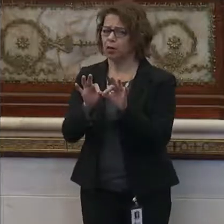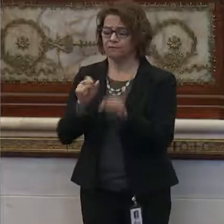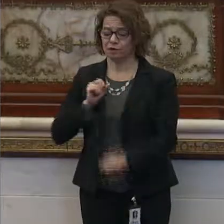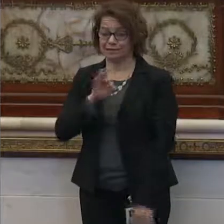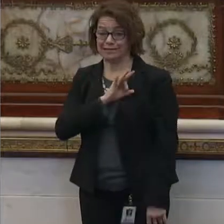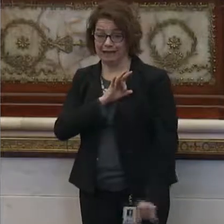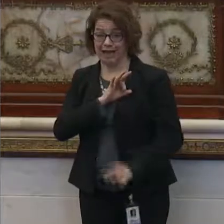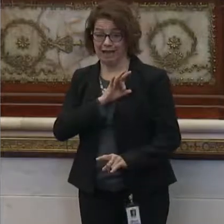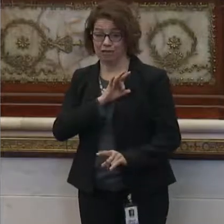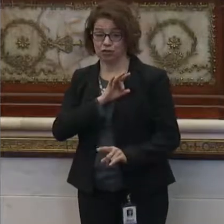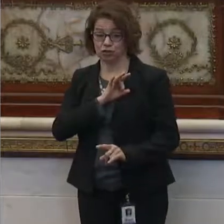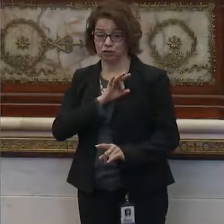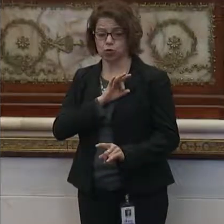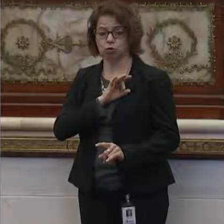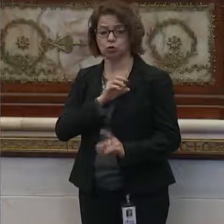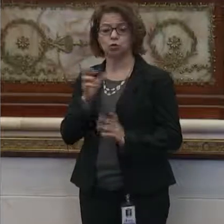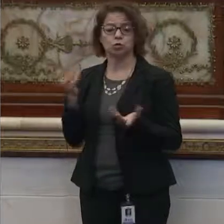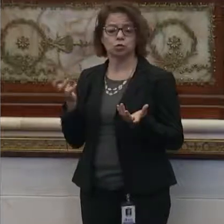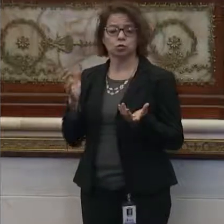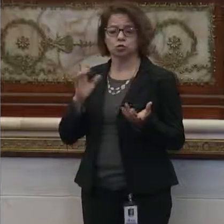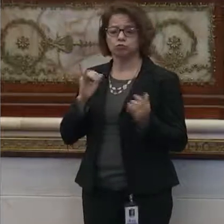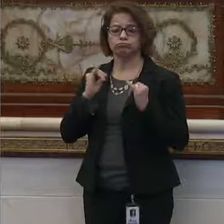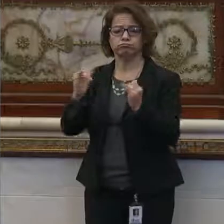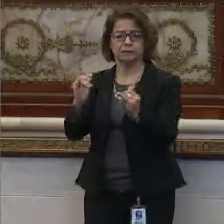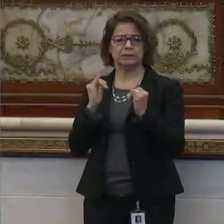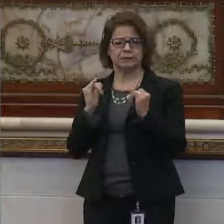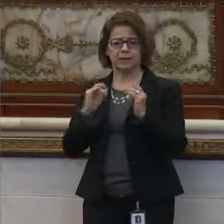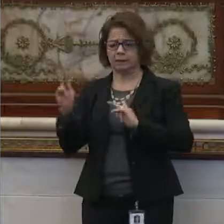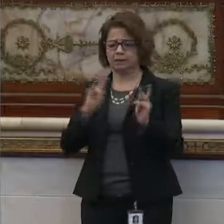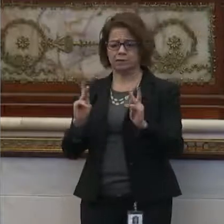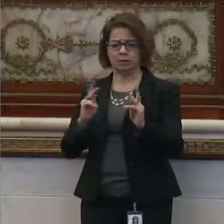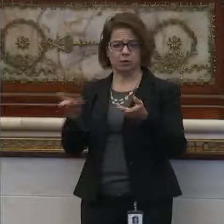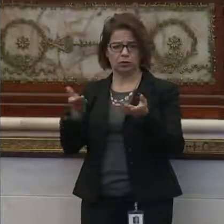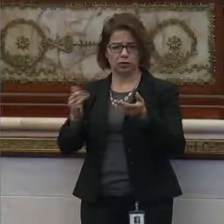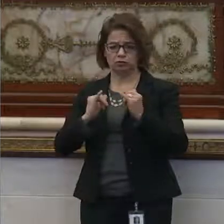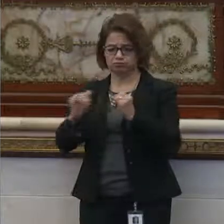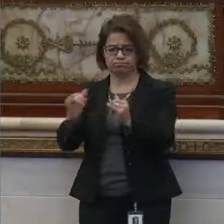staff to mirror our target population.